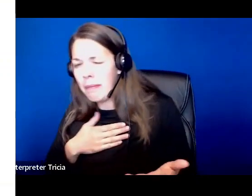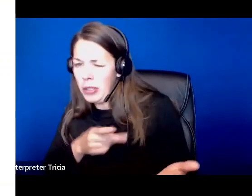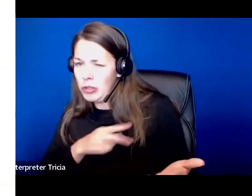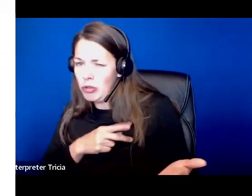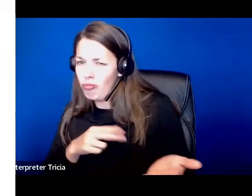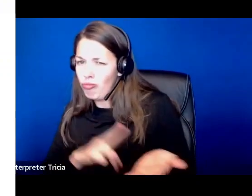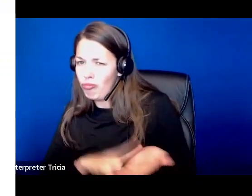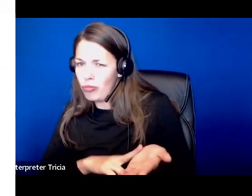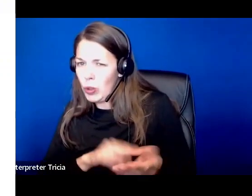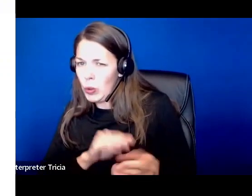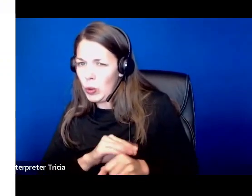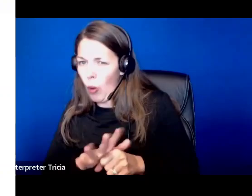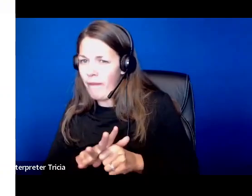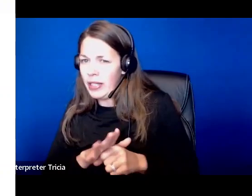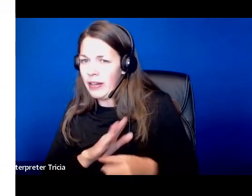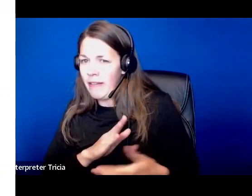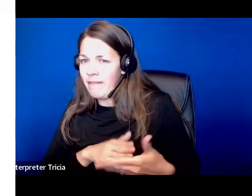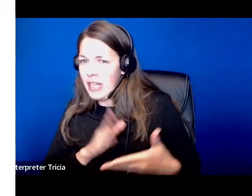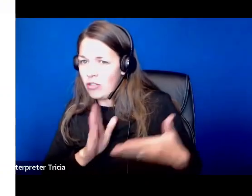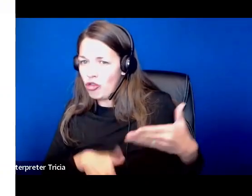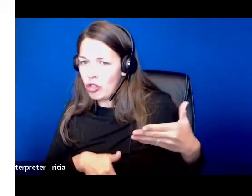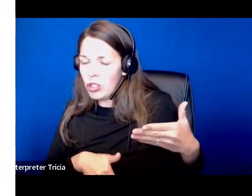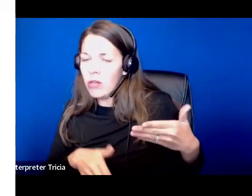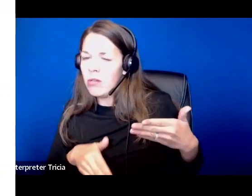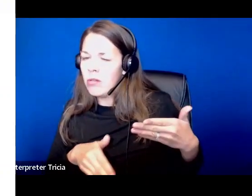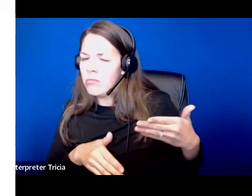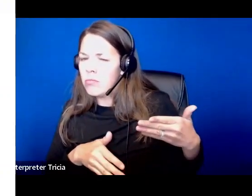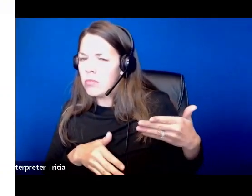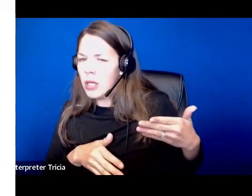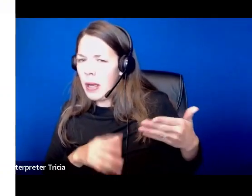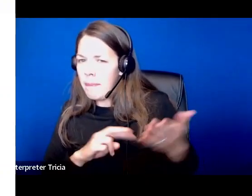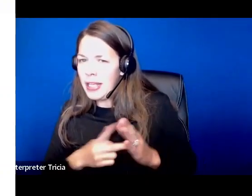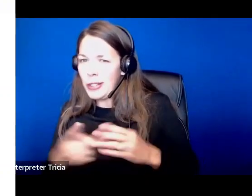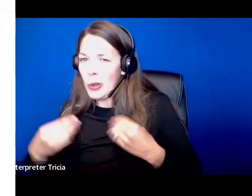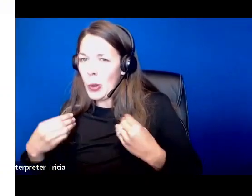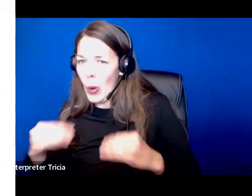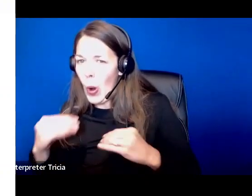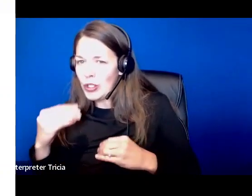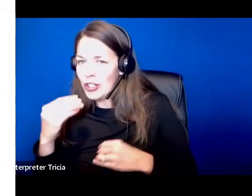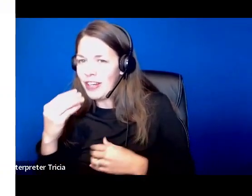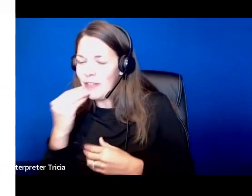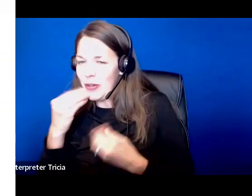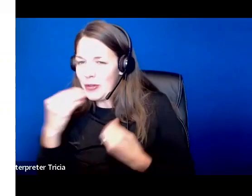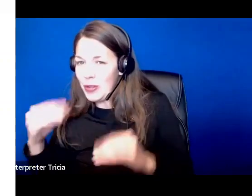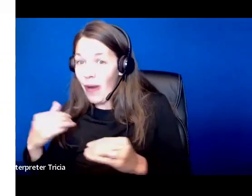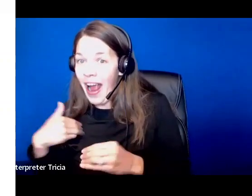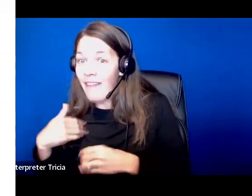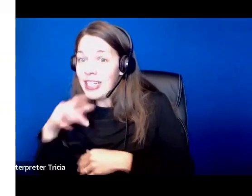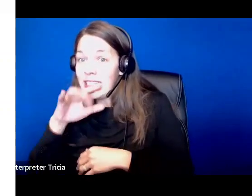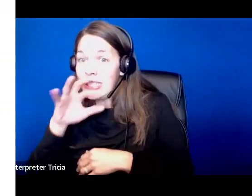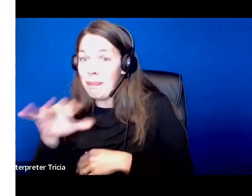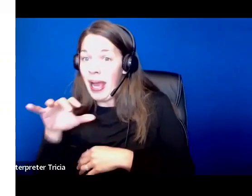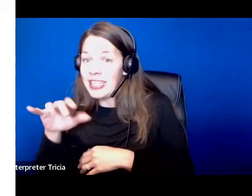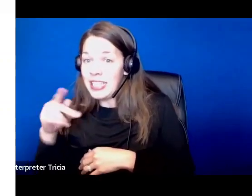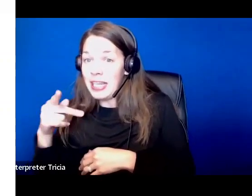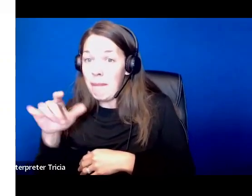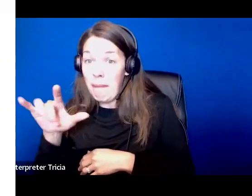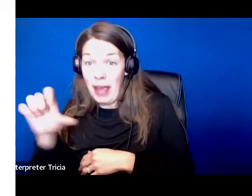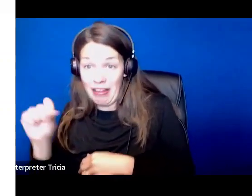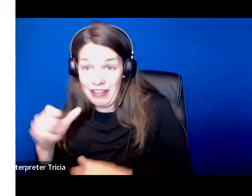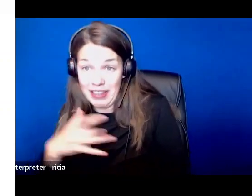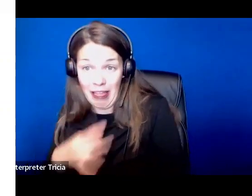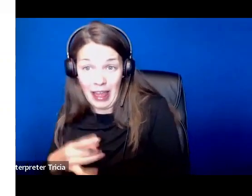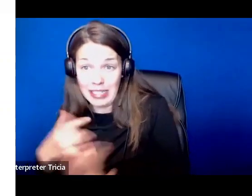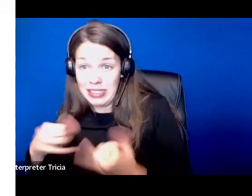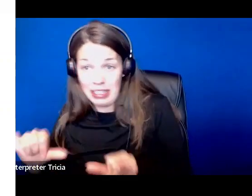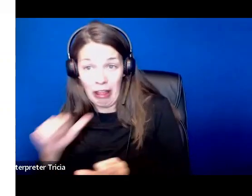fully out of COVID is when our grocery store has those spicy pickles I like back. They're still not here. And who knows